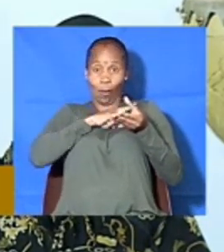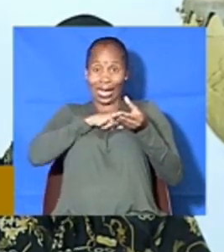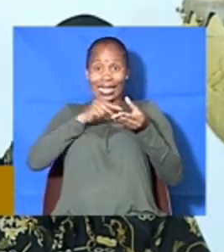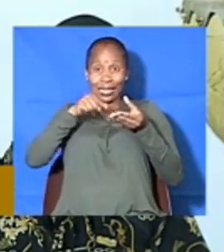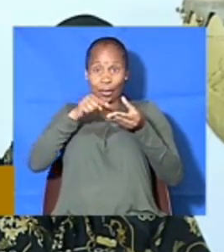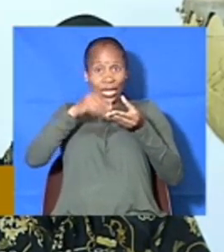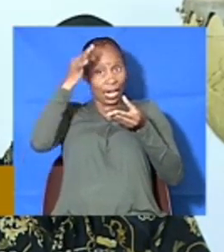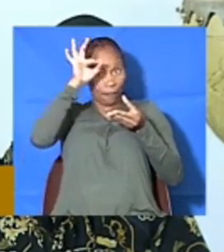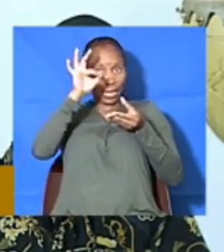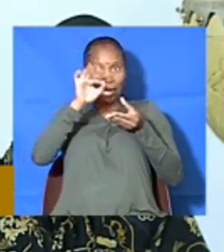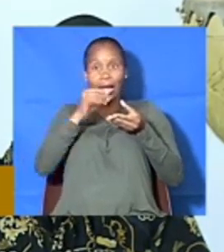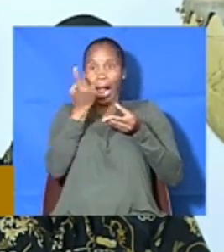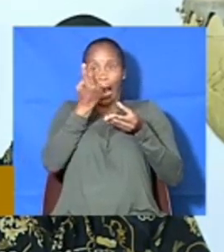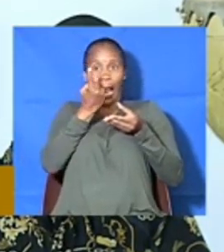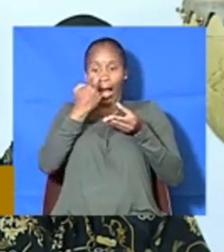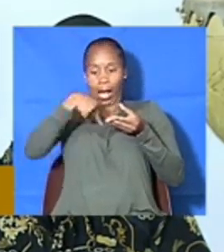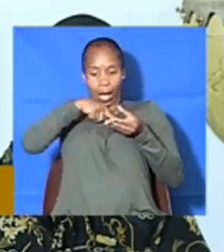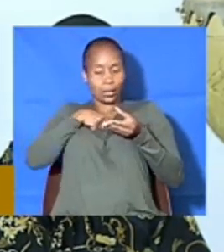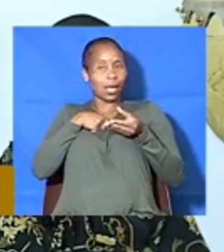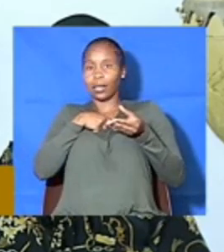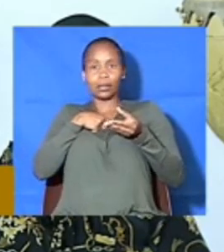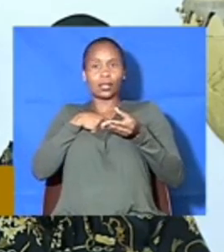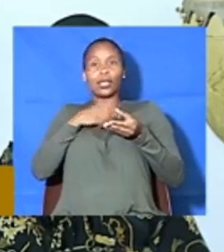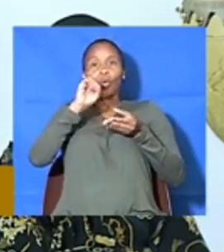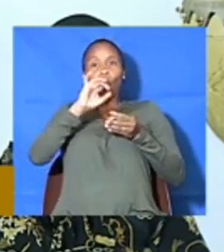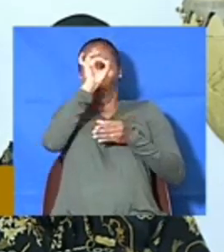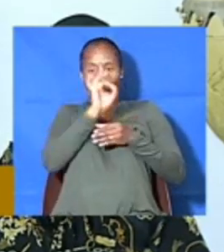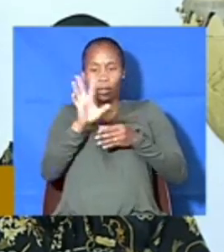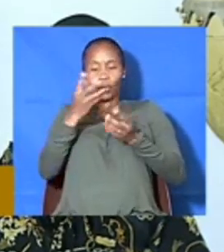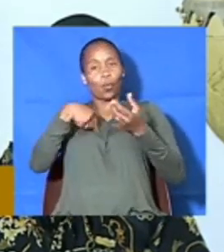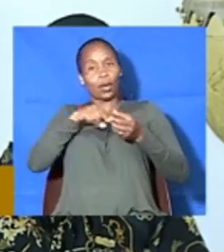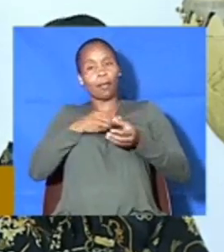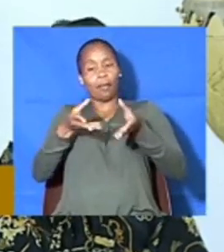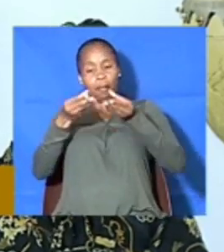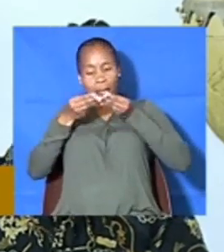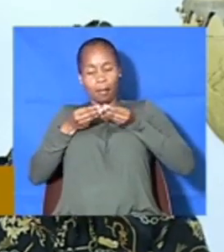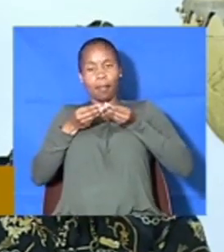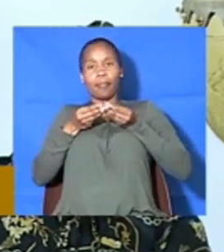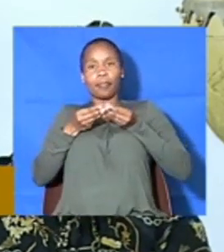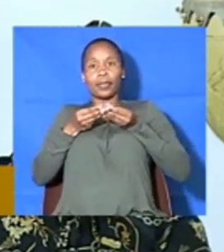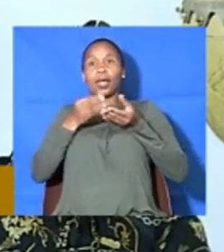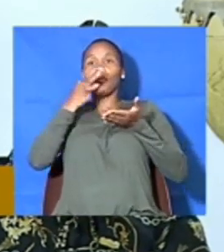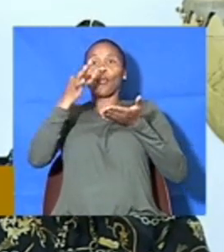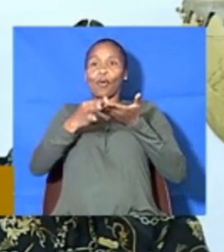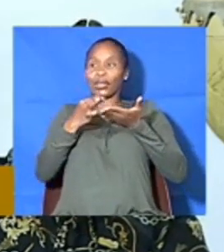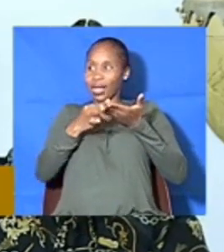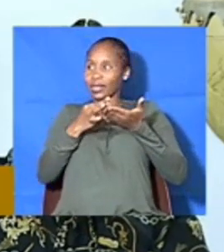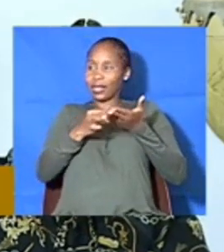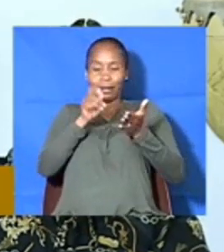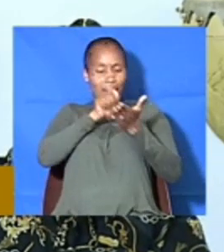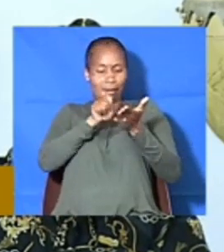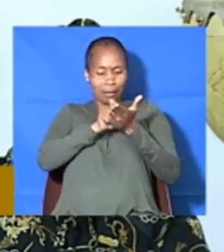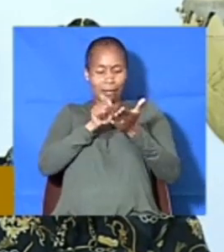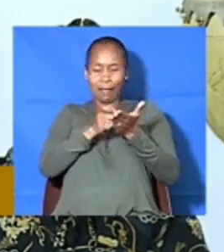traditional healers charena di wela kae under this NHI. Lastly, I want to